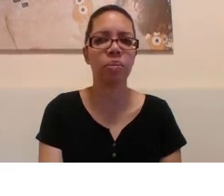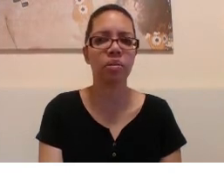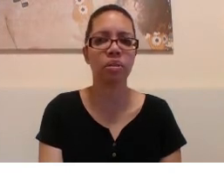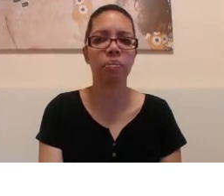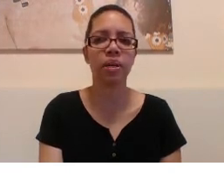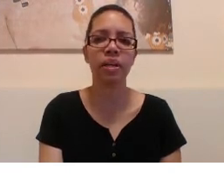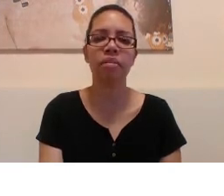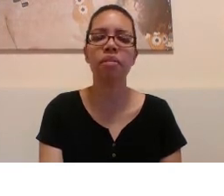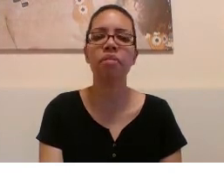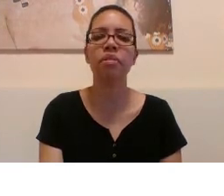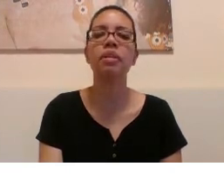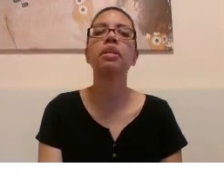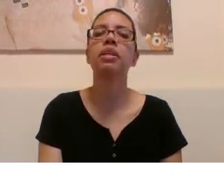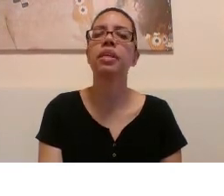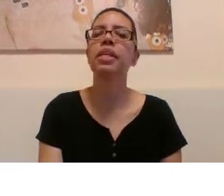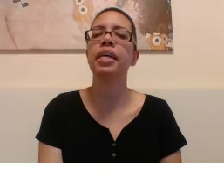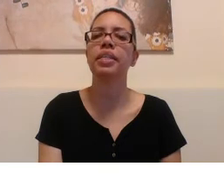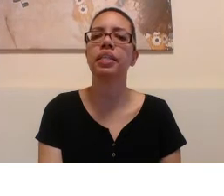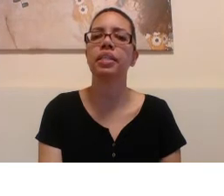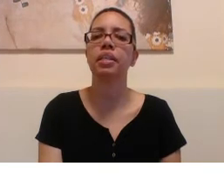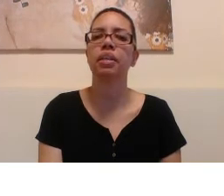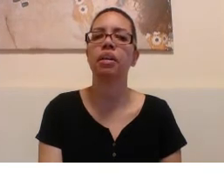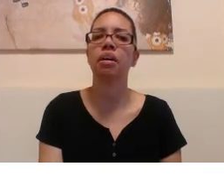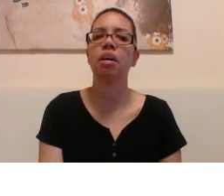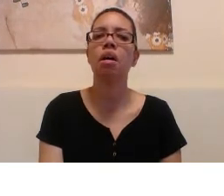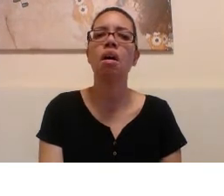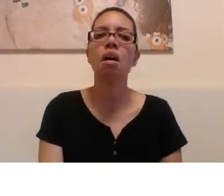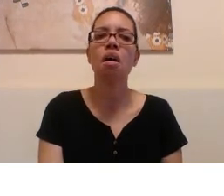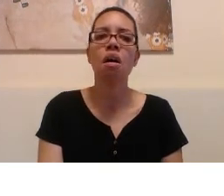Something else, Brown Superhero? Yes.